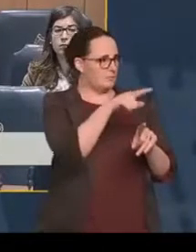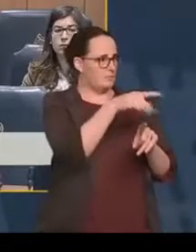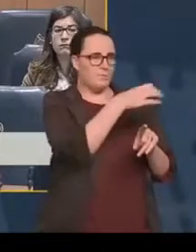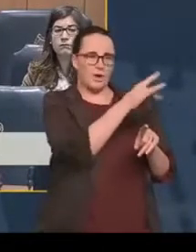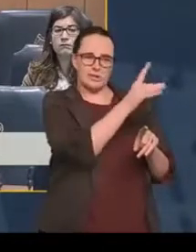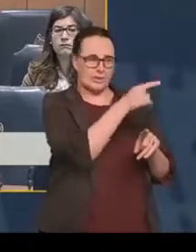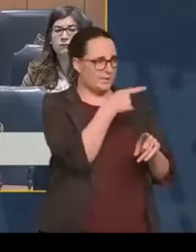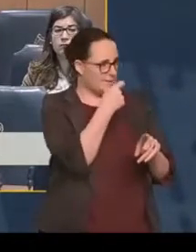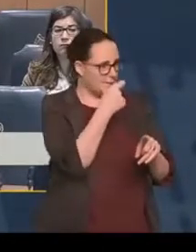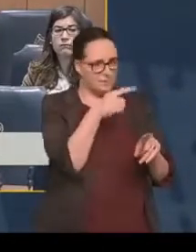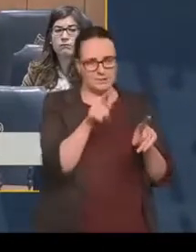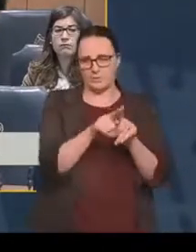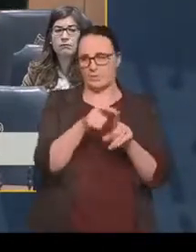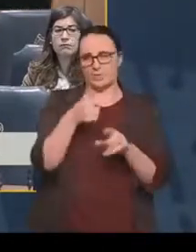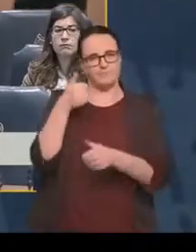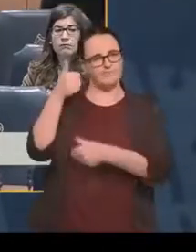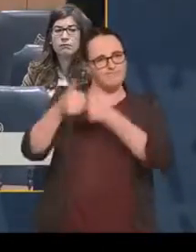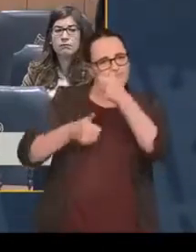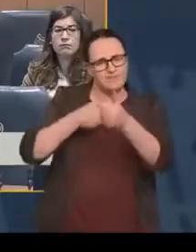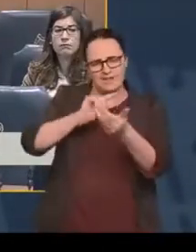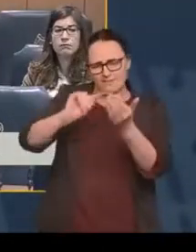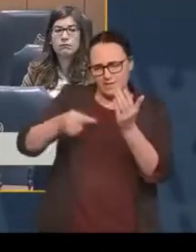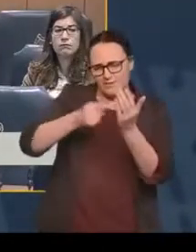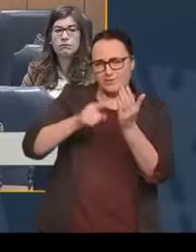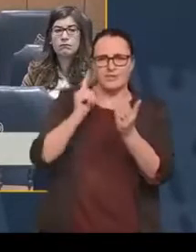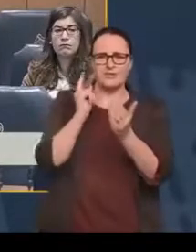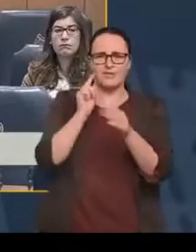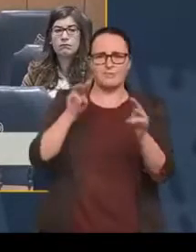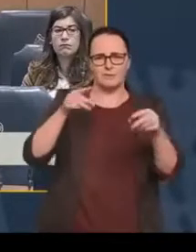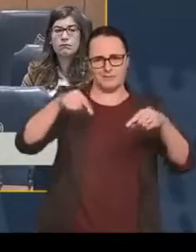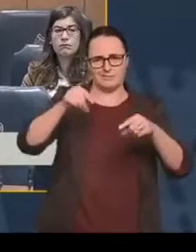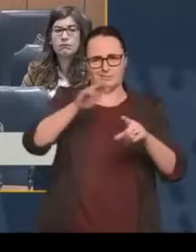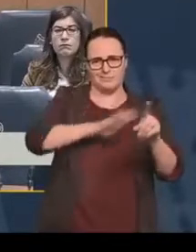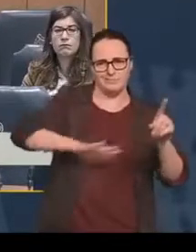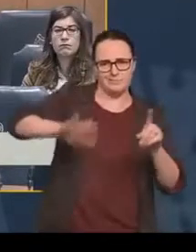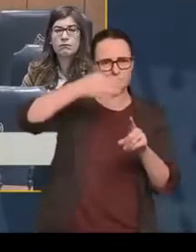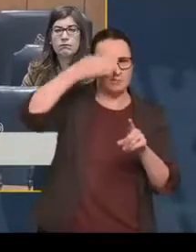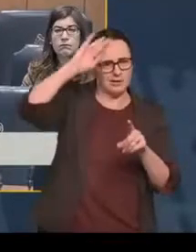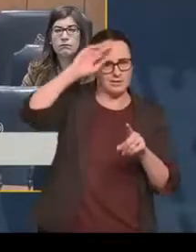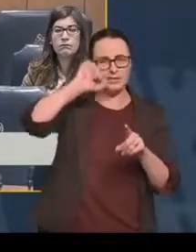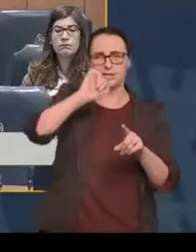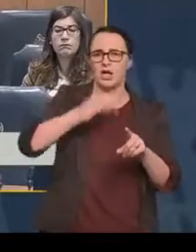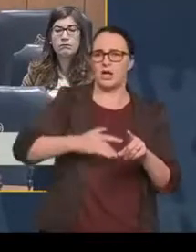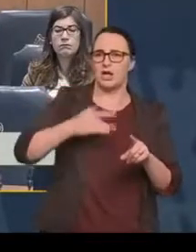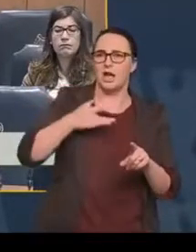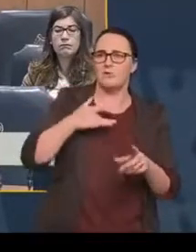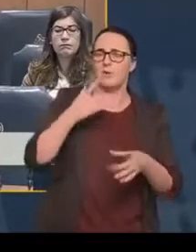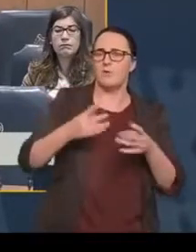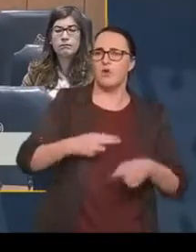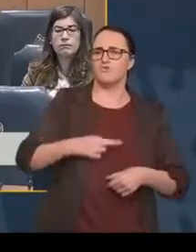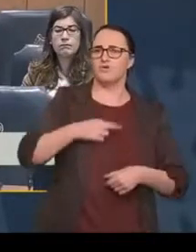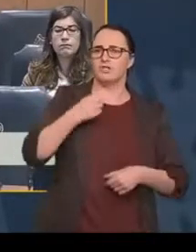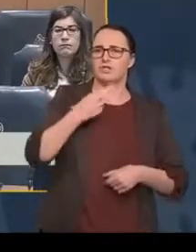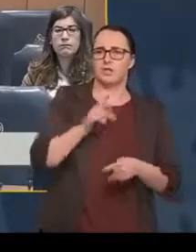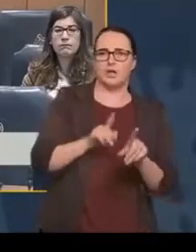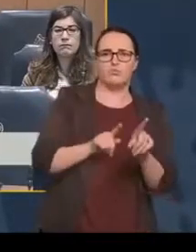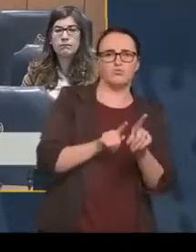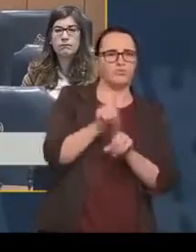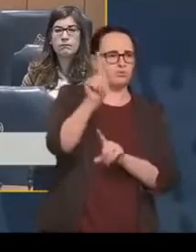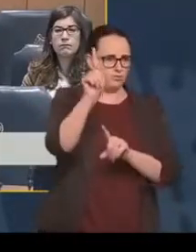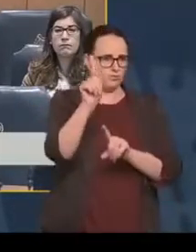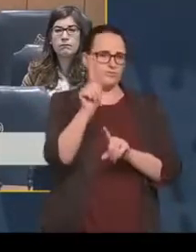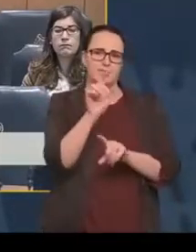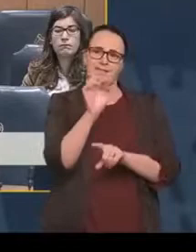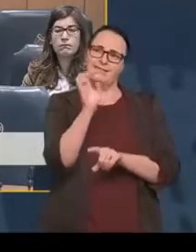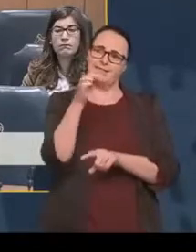Daly, I want to commend and salute the thousands of deaf people in this country whose lives will be enriched and enhanced as a